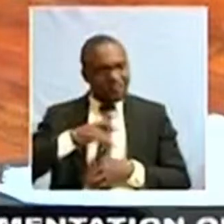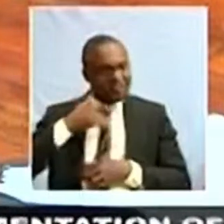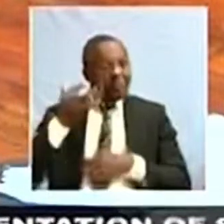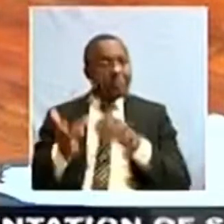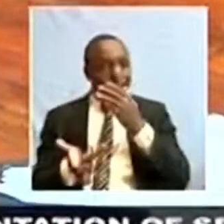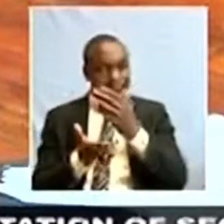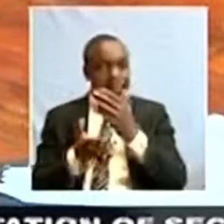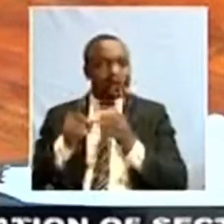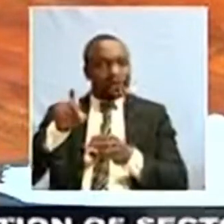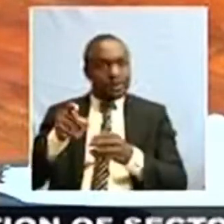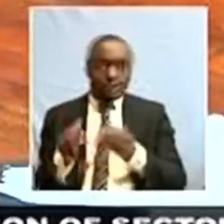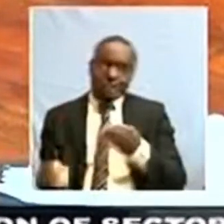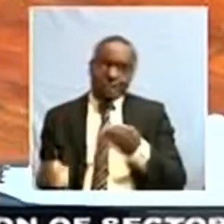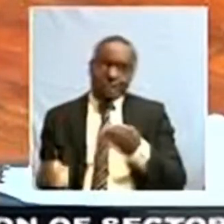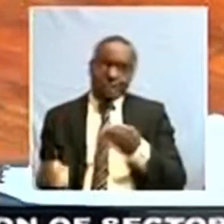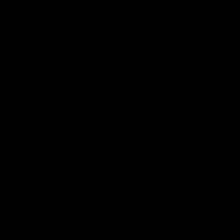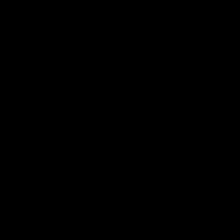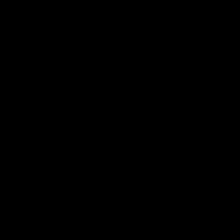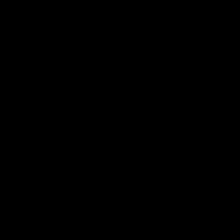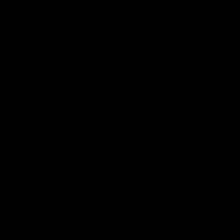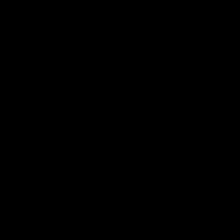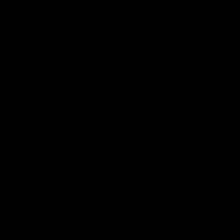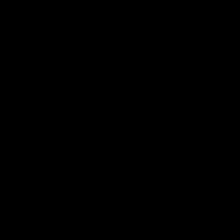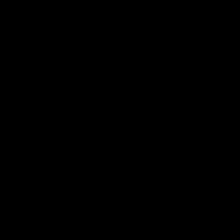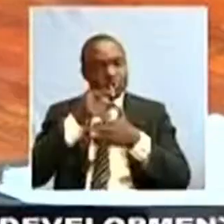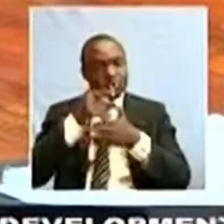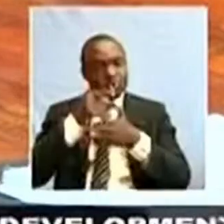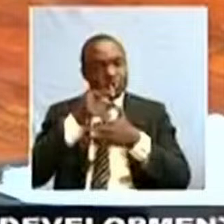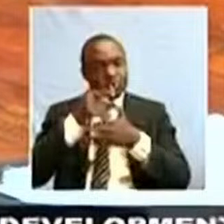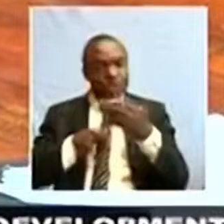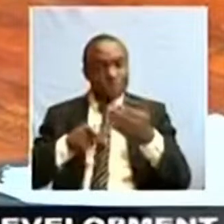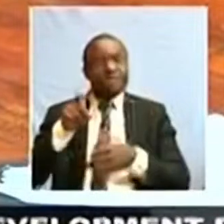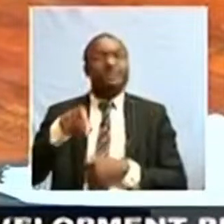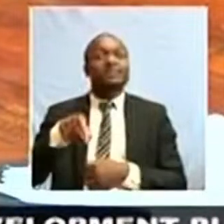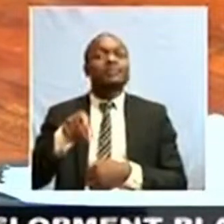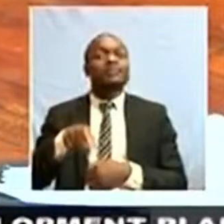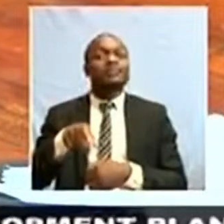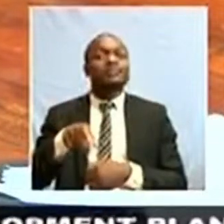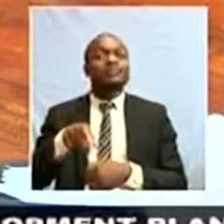you will need additional support of what it takes